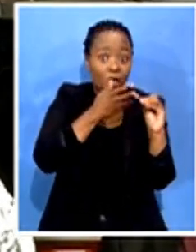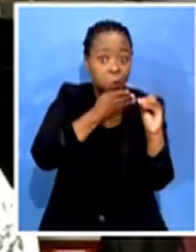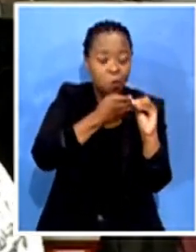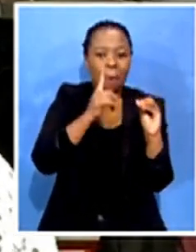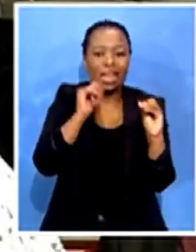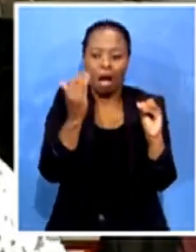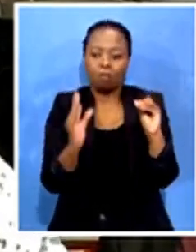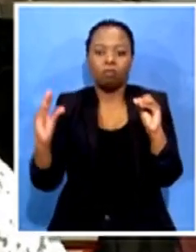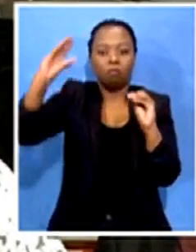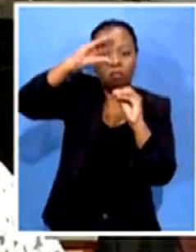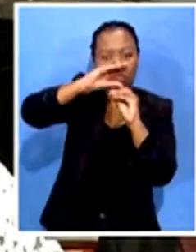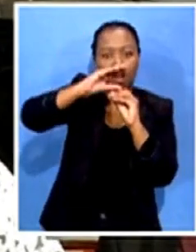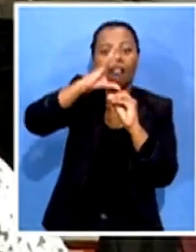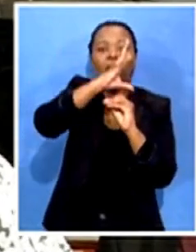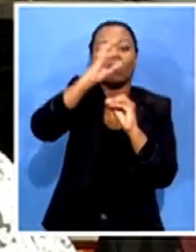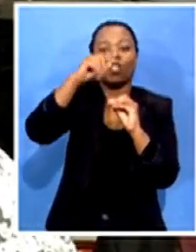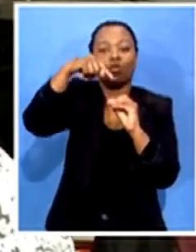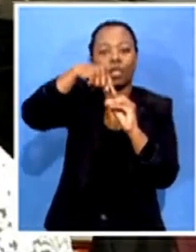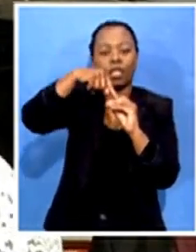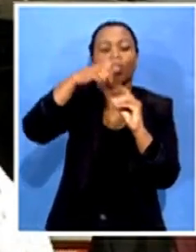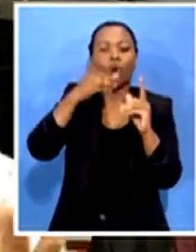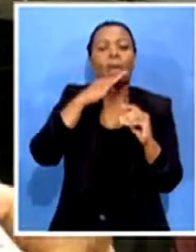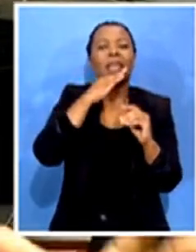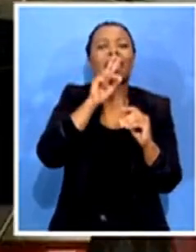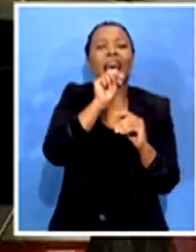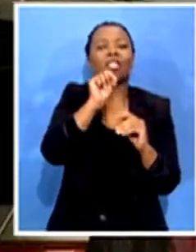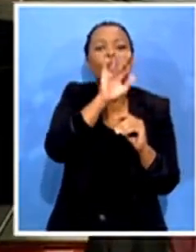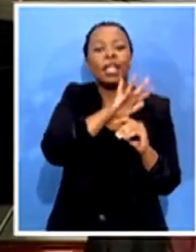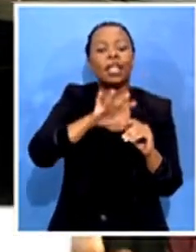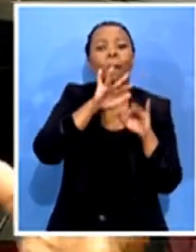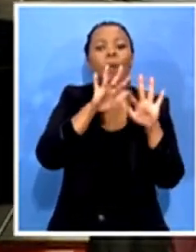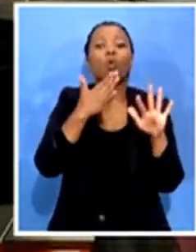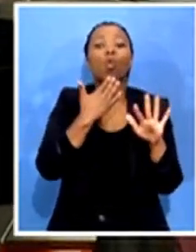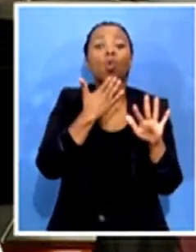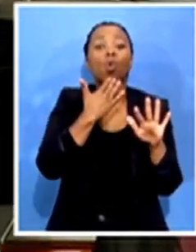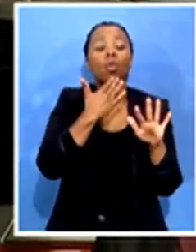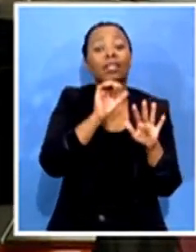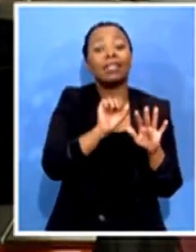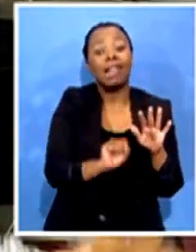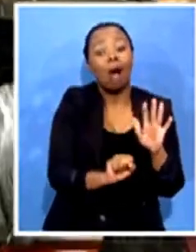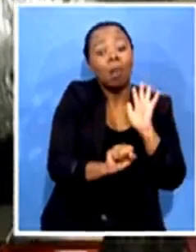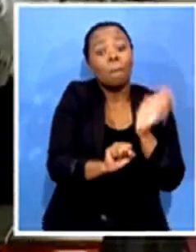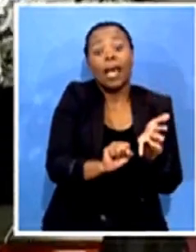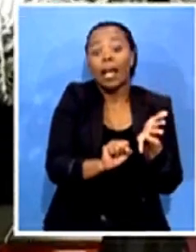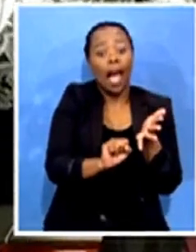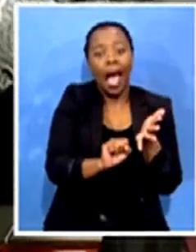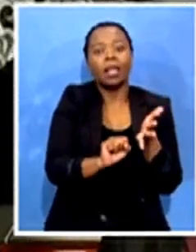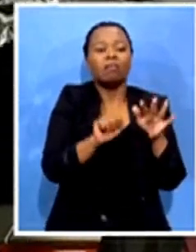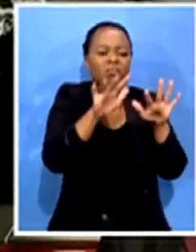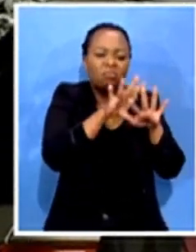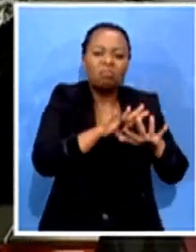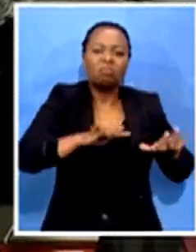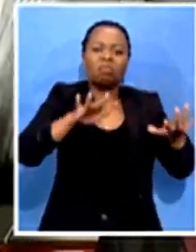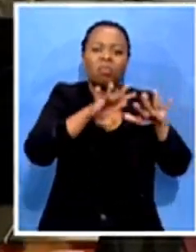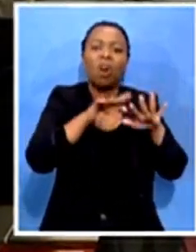dealing only with people from the south. It is a facility that is also for referrals. We have added